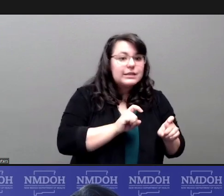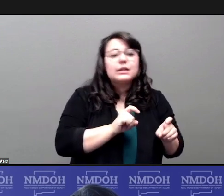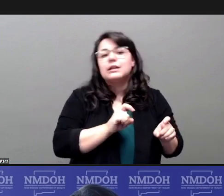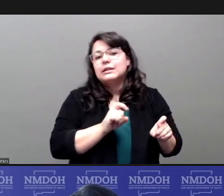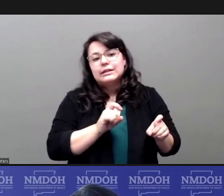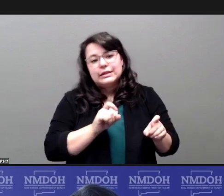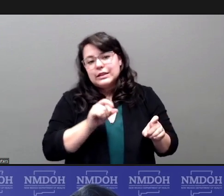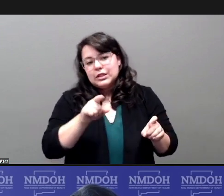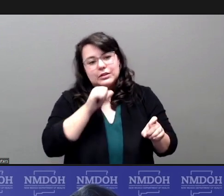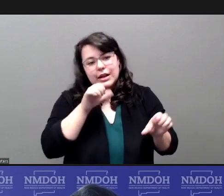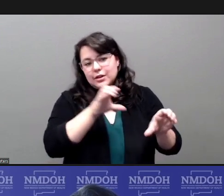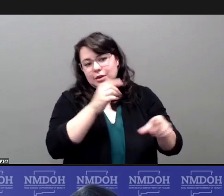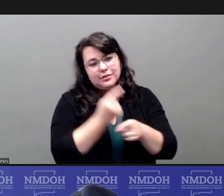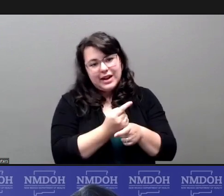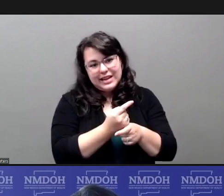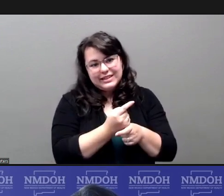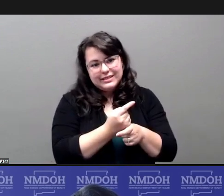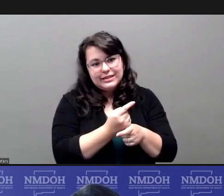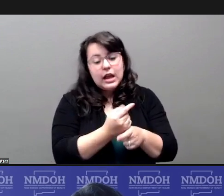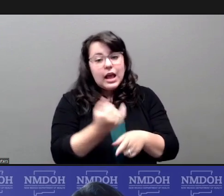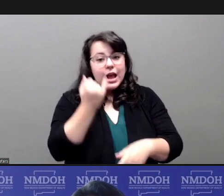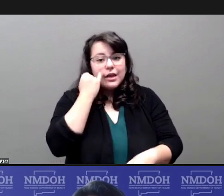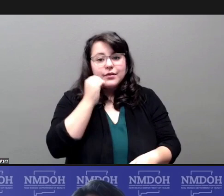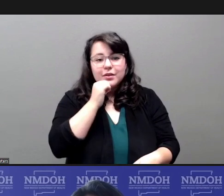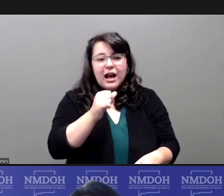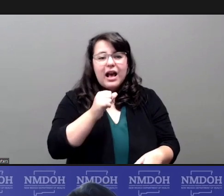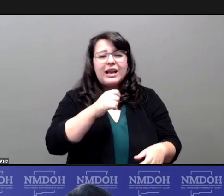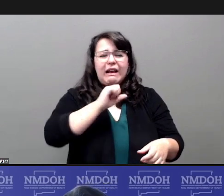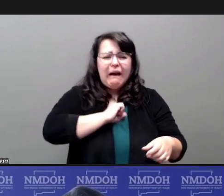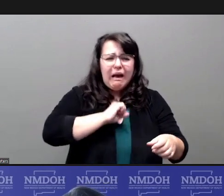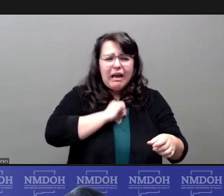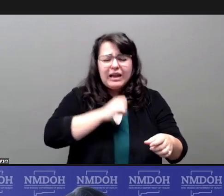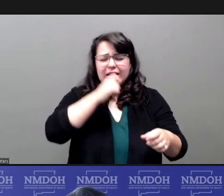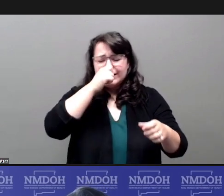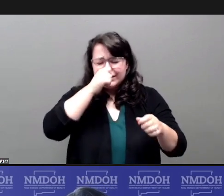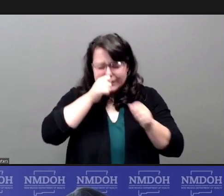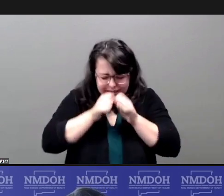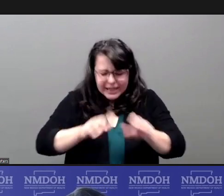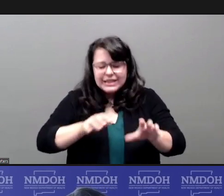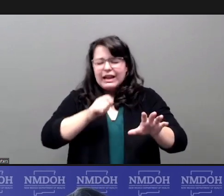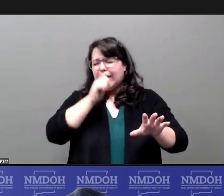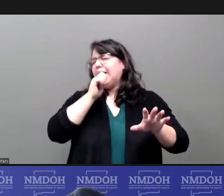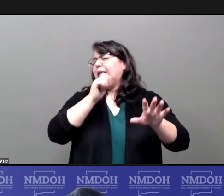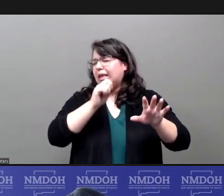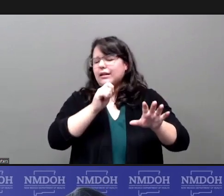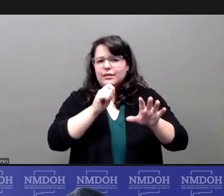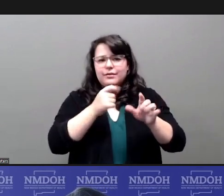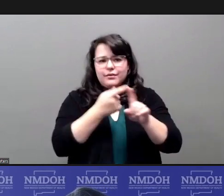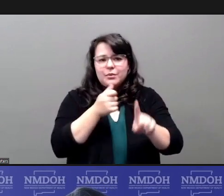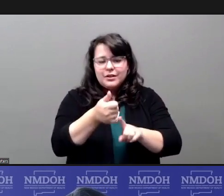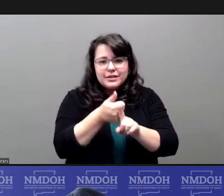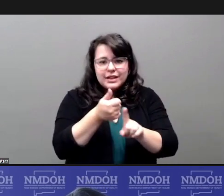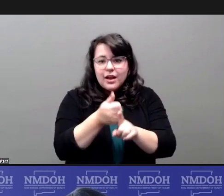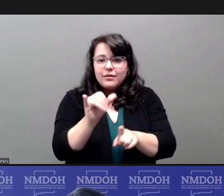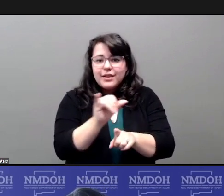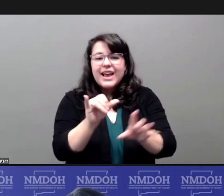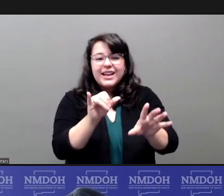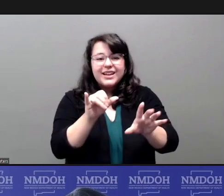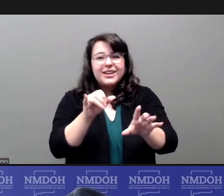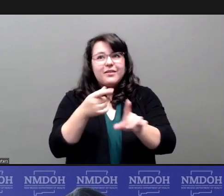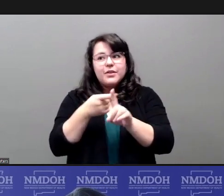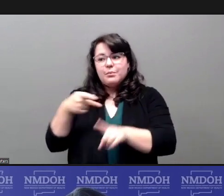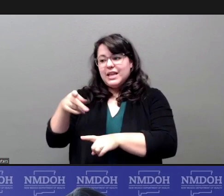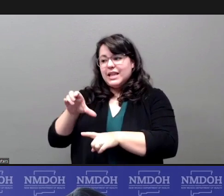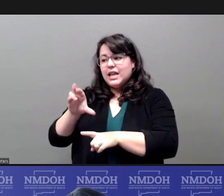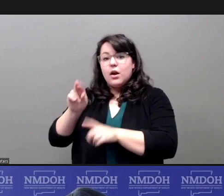right. You know, if you're not coughing or sneezing or like pulling away from yourself like you do from the PCR